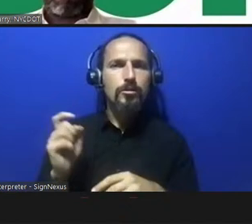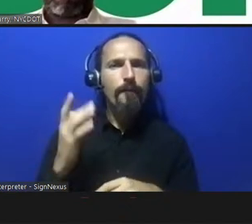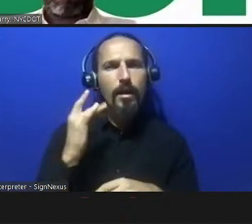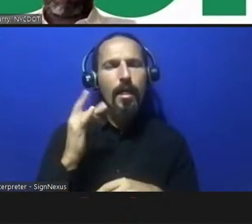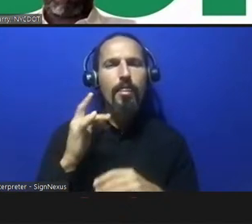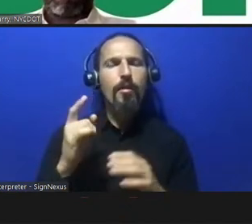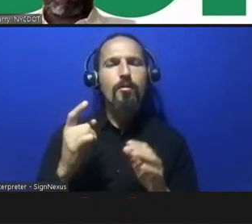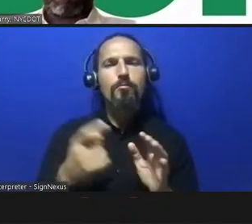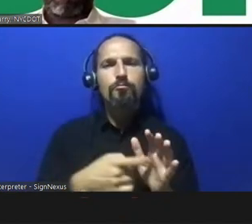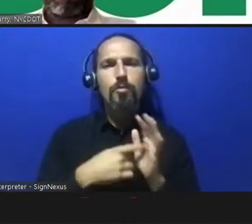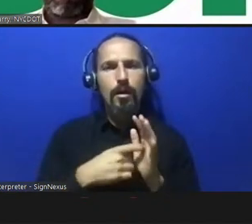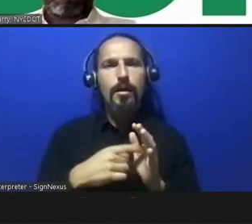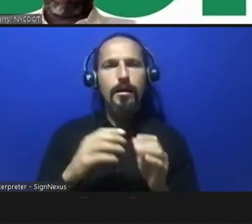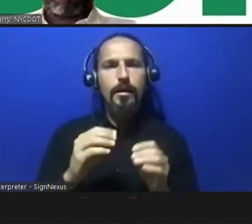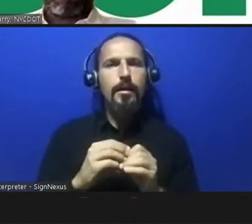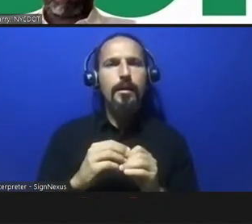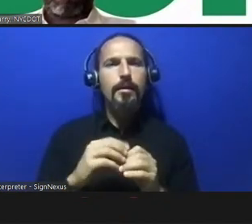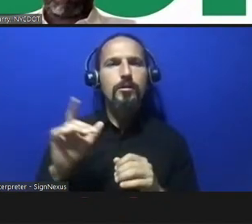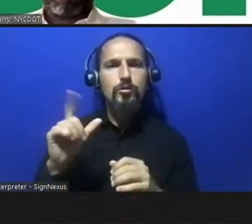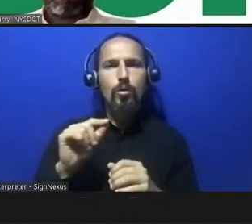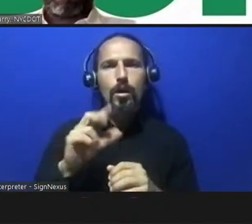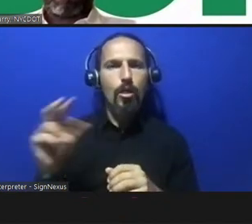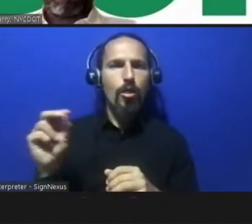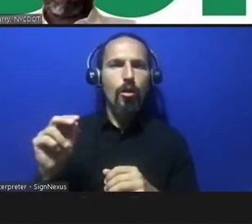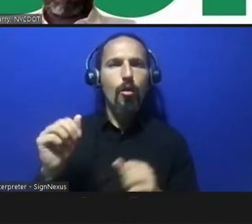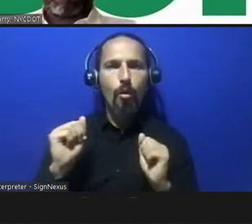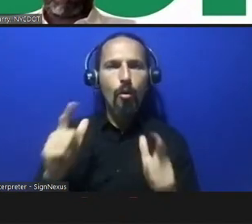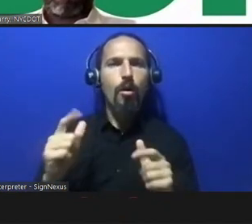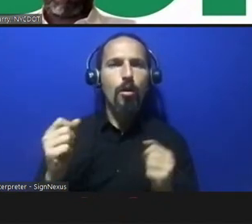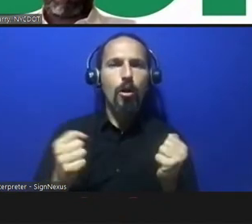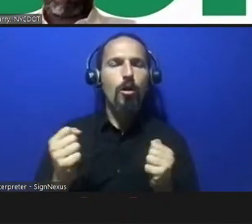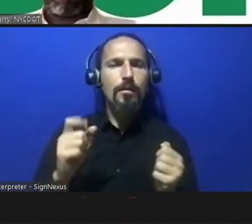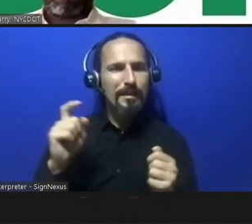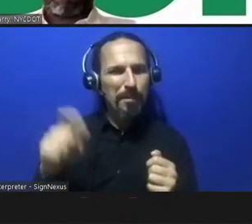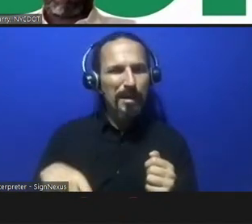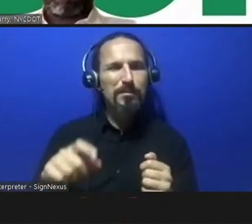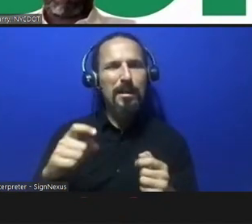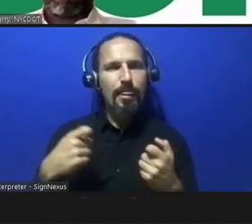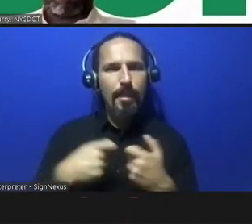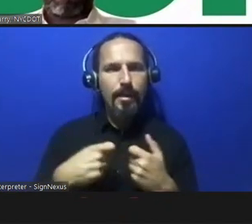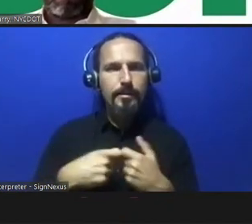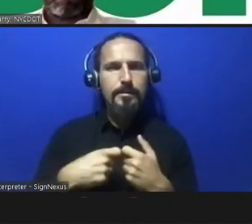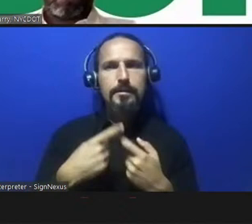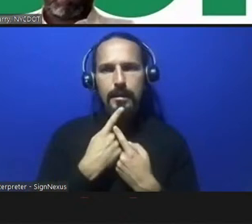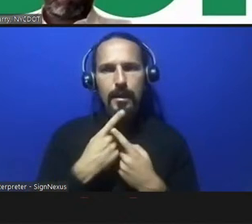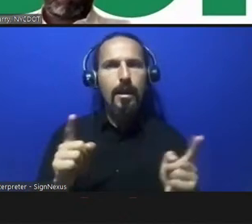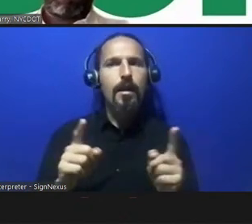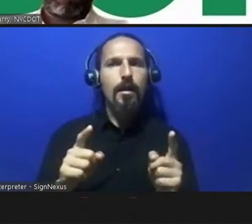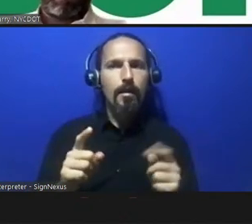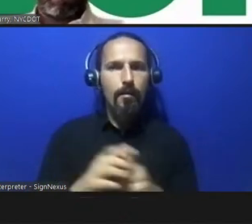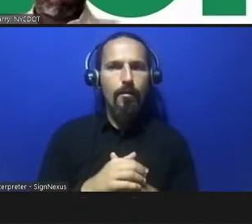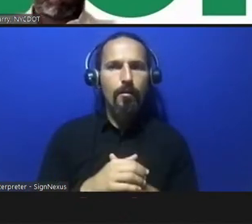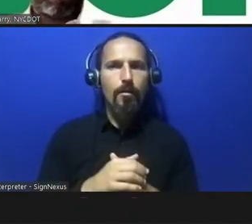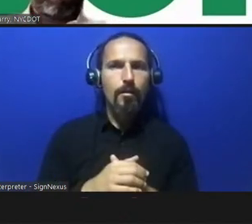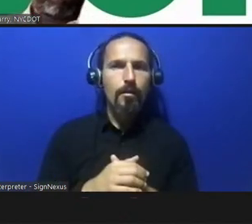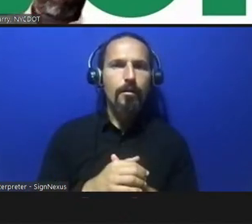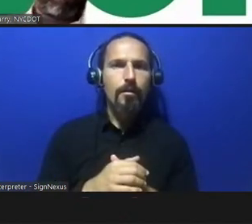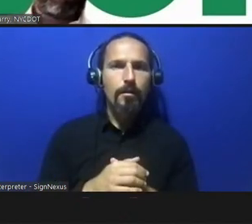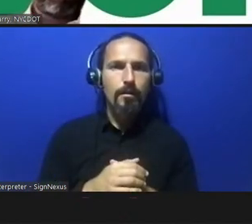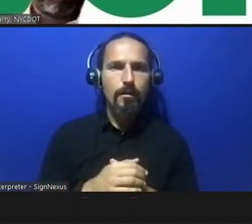state be like okay in 2030 something all calls should be electric you know something now we'll go ahead and